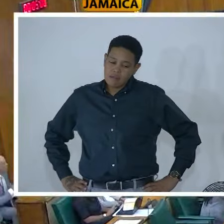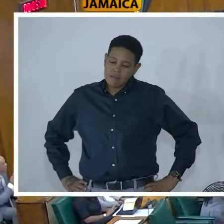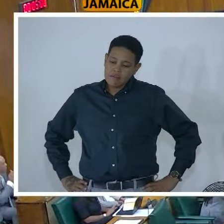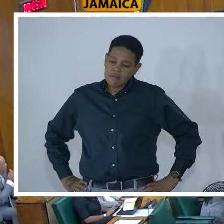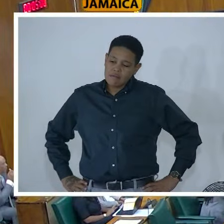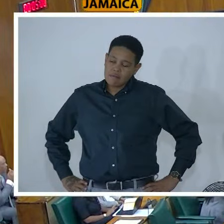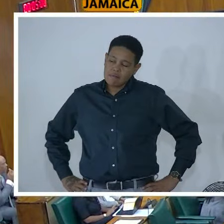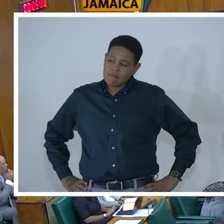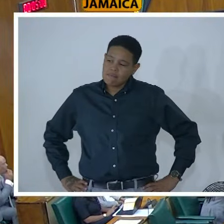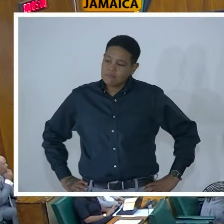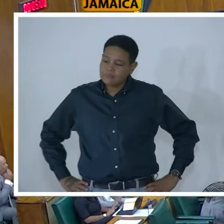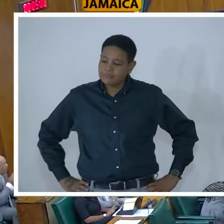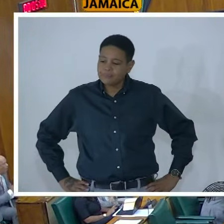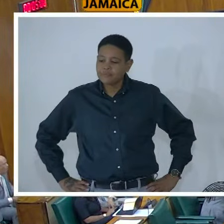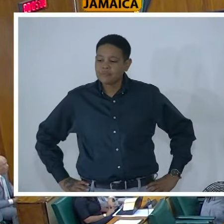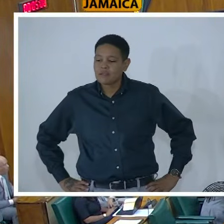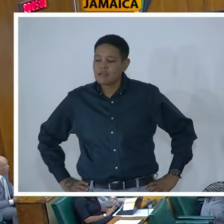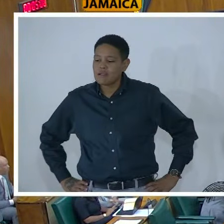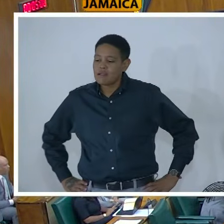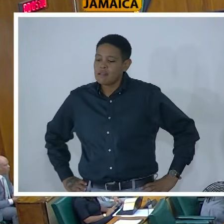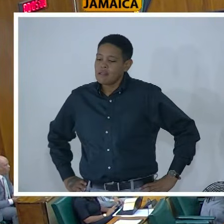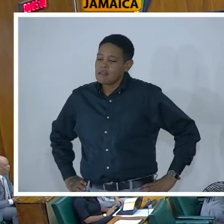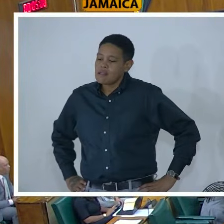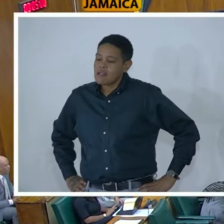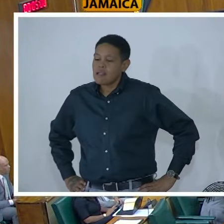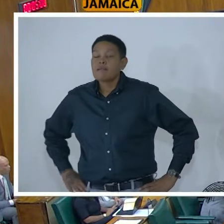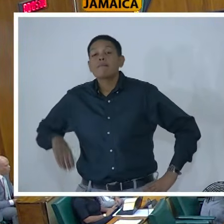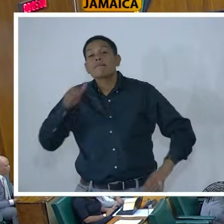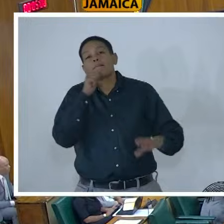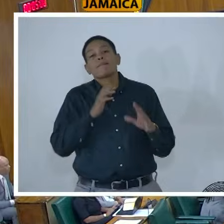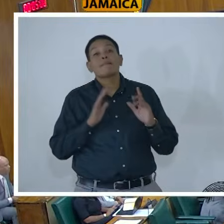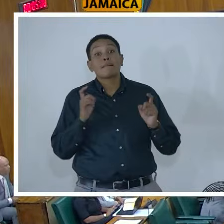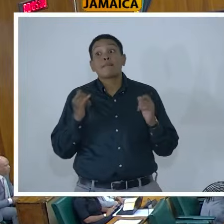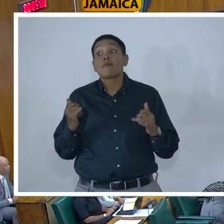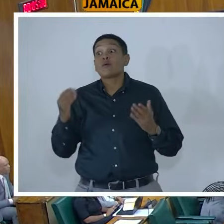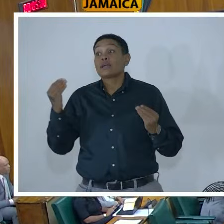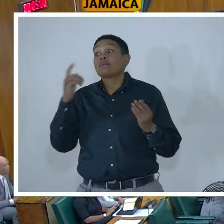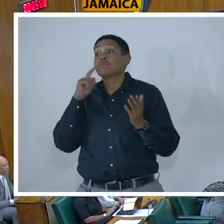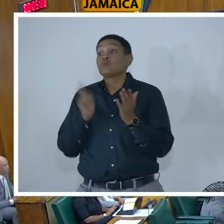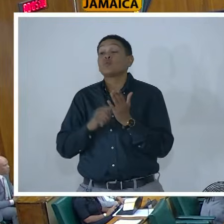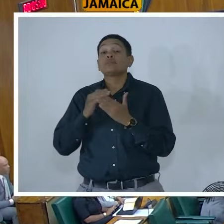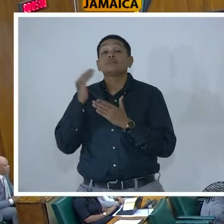Thank you, Minister. House Leader. Madam